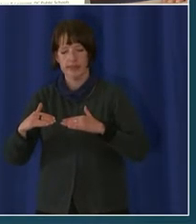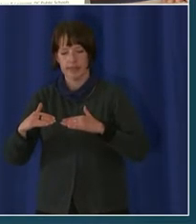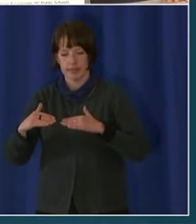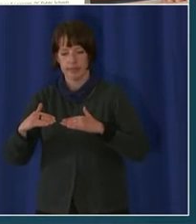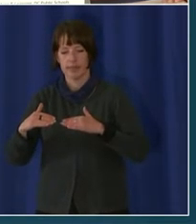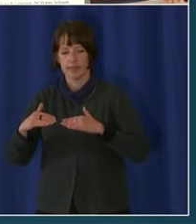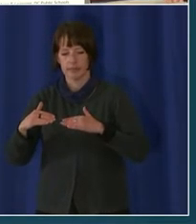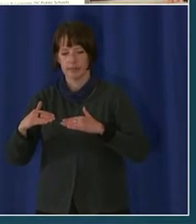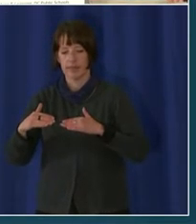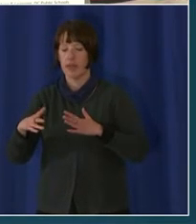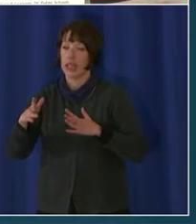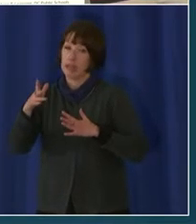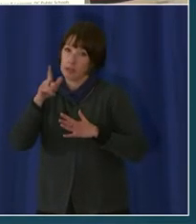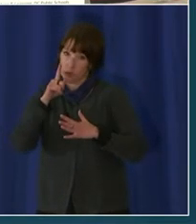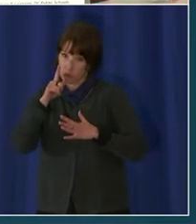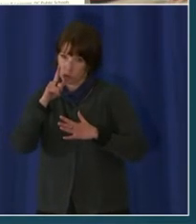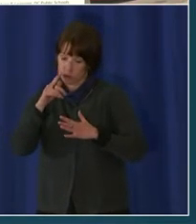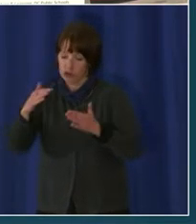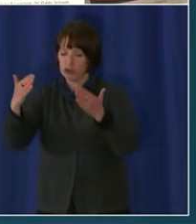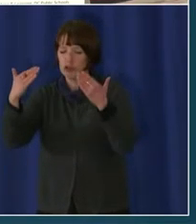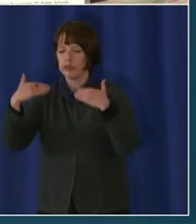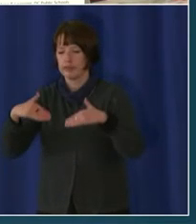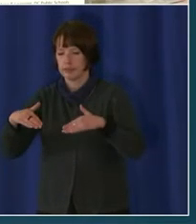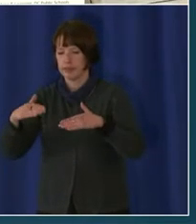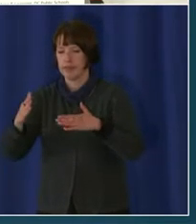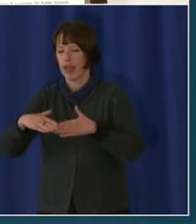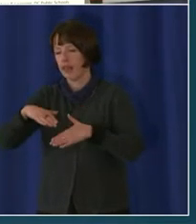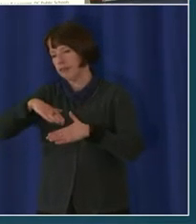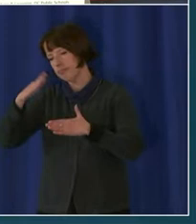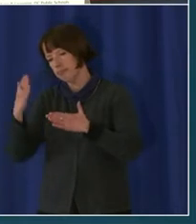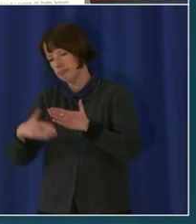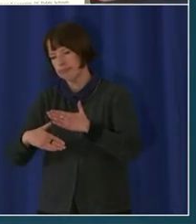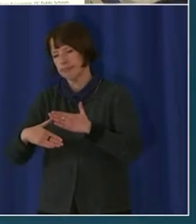be the opportunity for lunch and then a daily wrap-up.